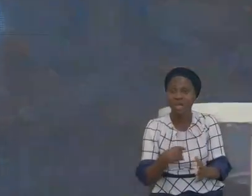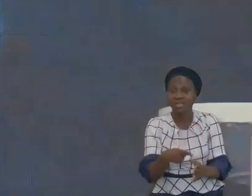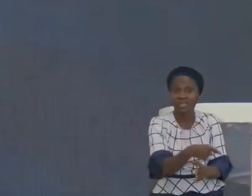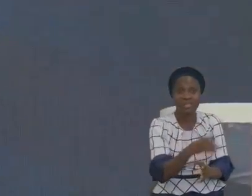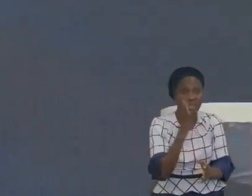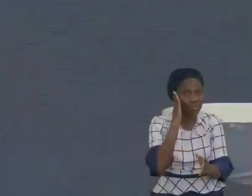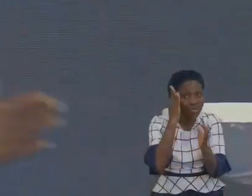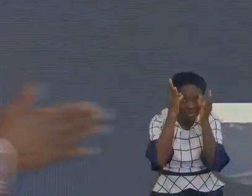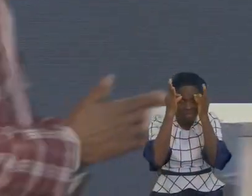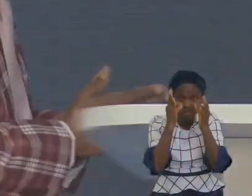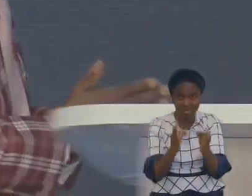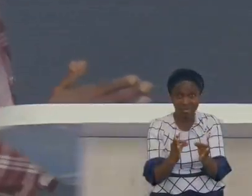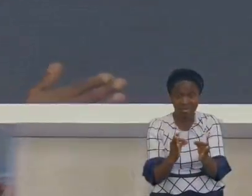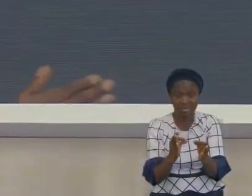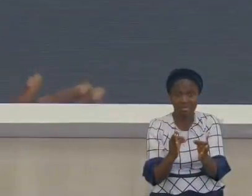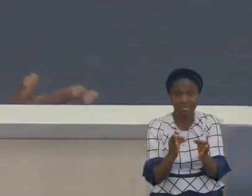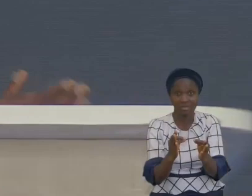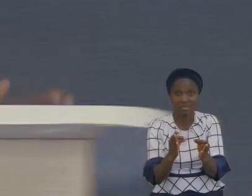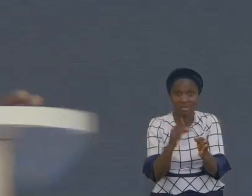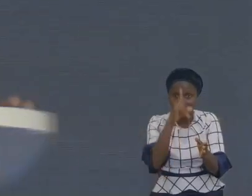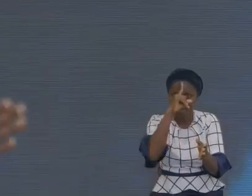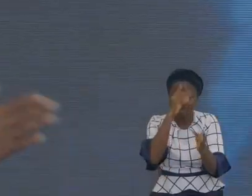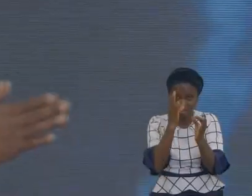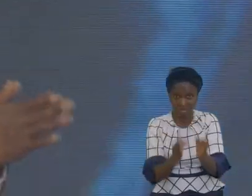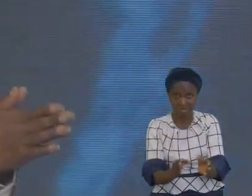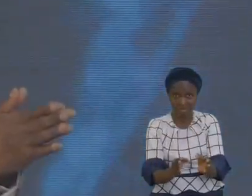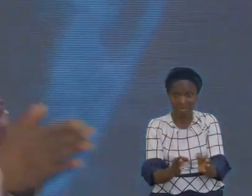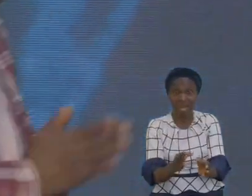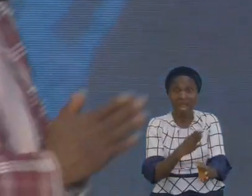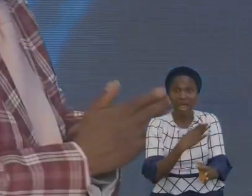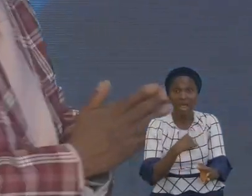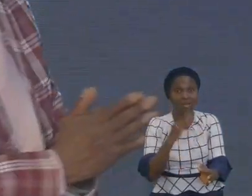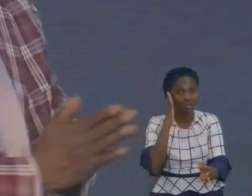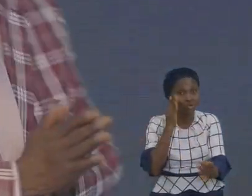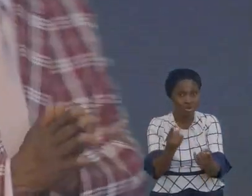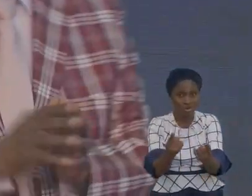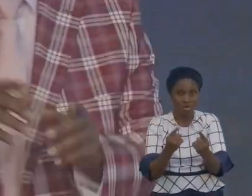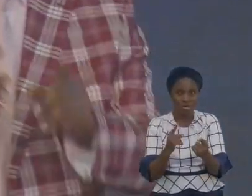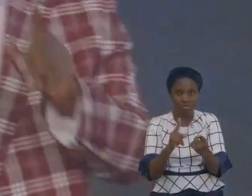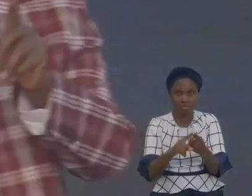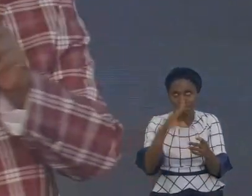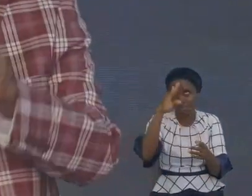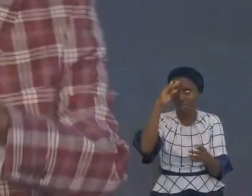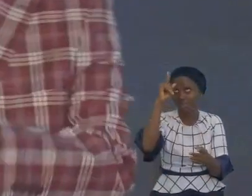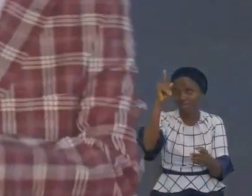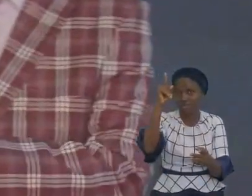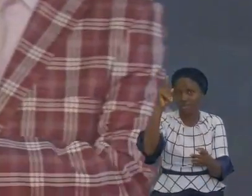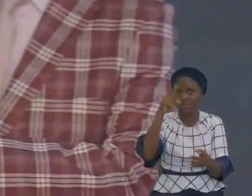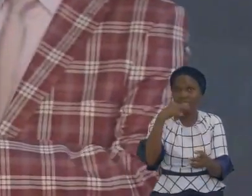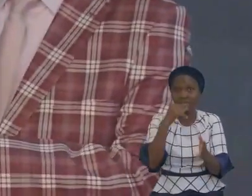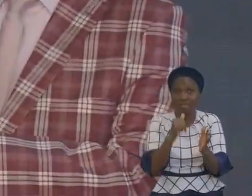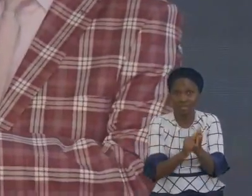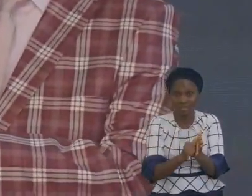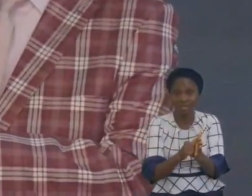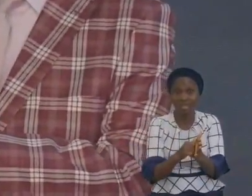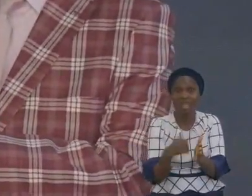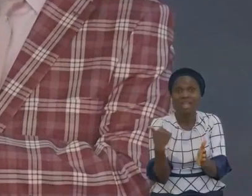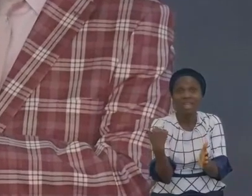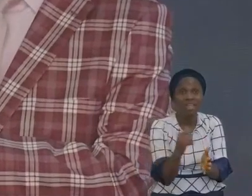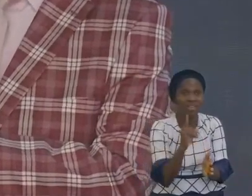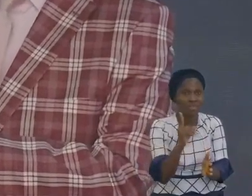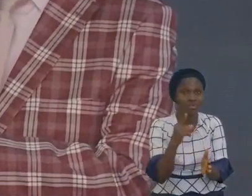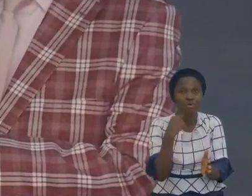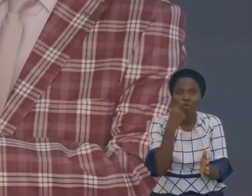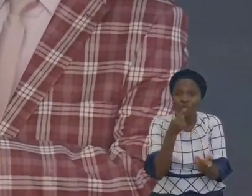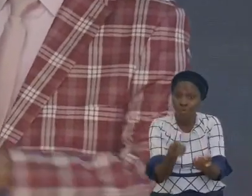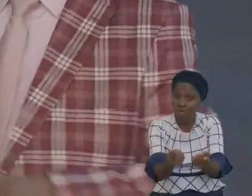to him. He says, whosoever cometh to me, I will in no wise